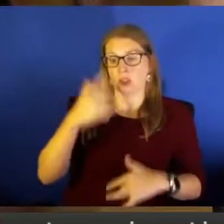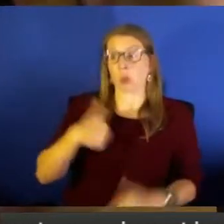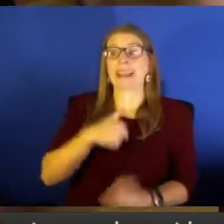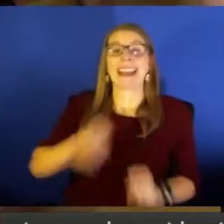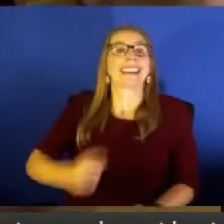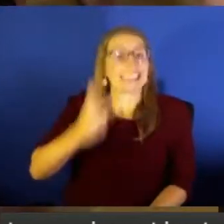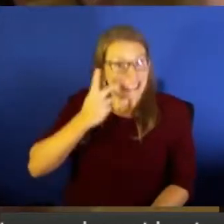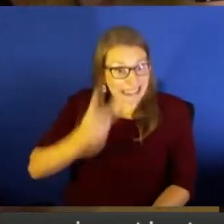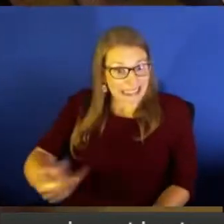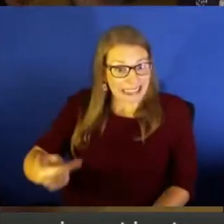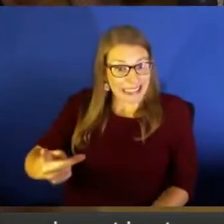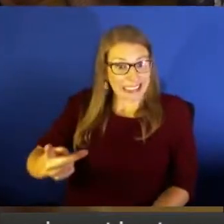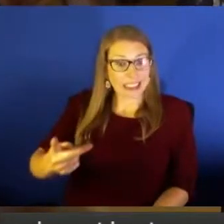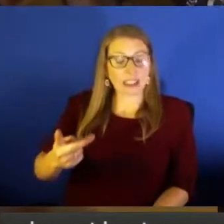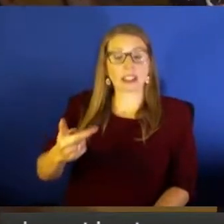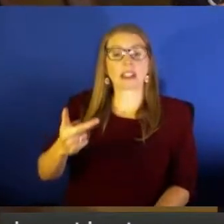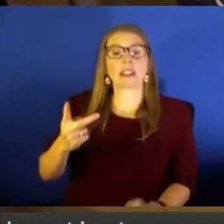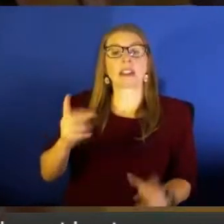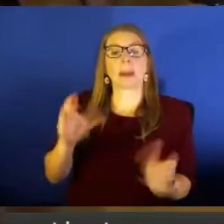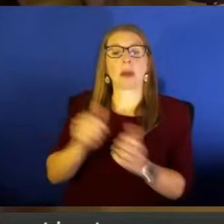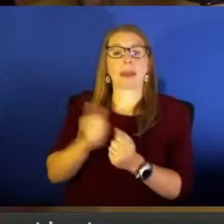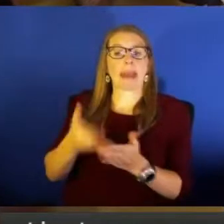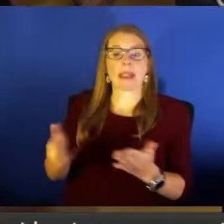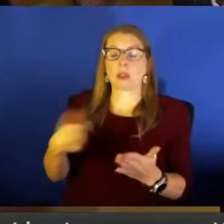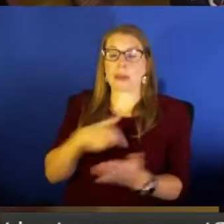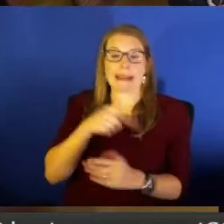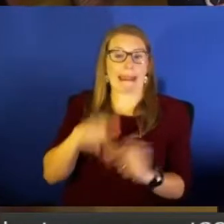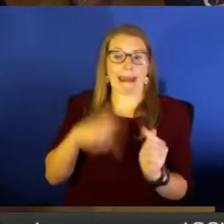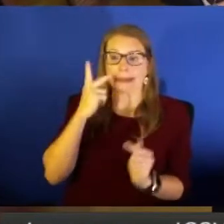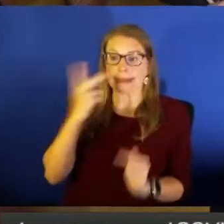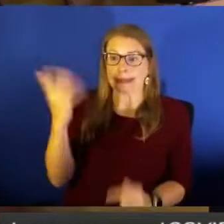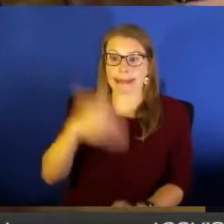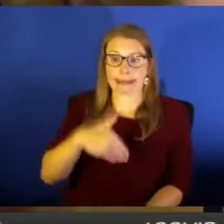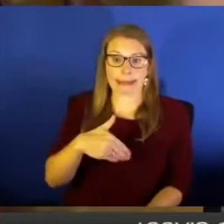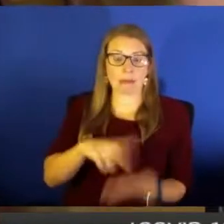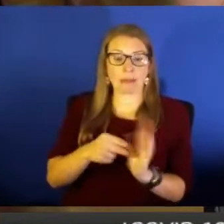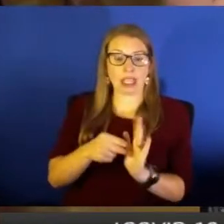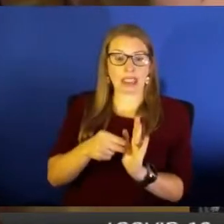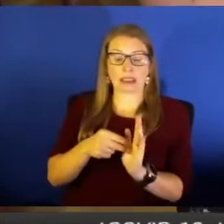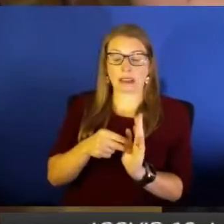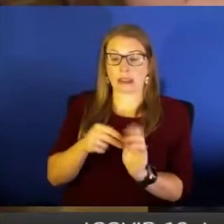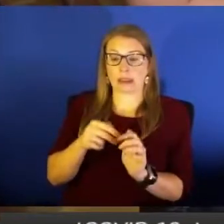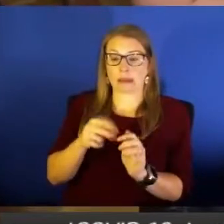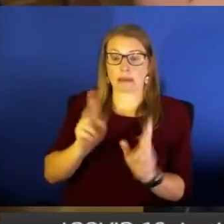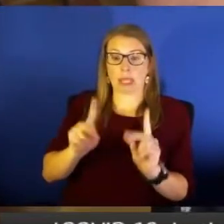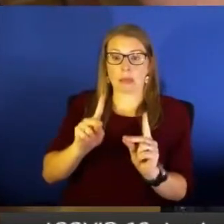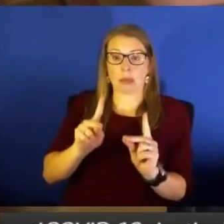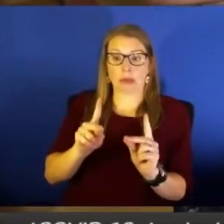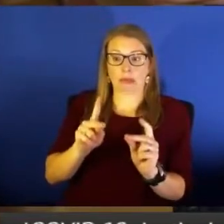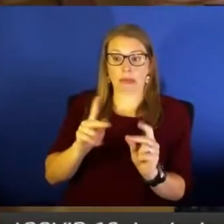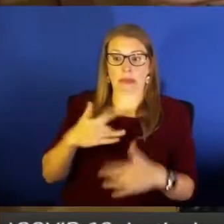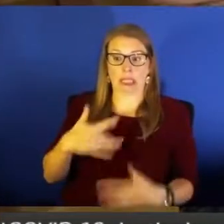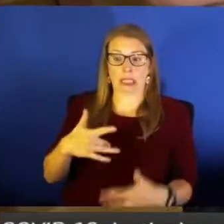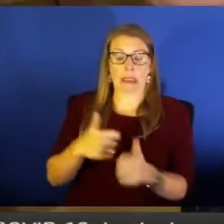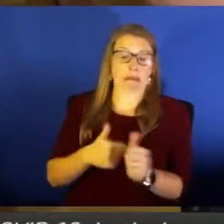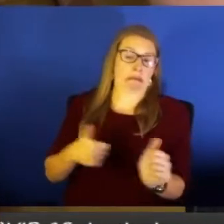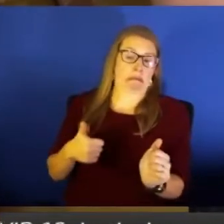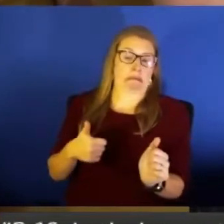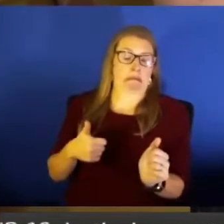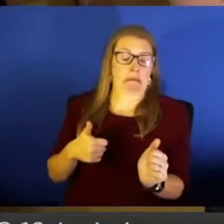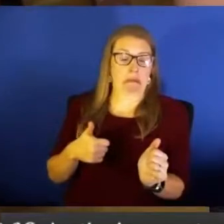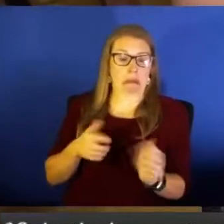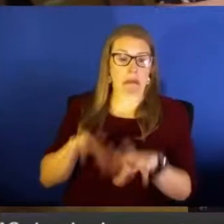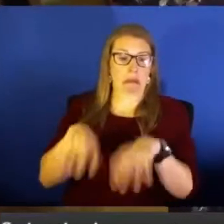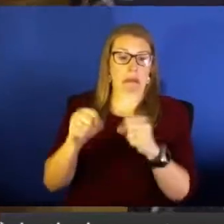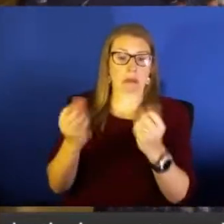versus the things that we can't see, that must hinder people getting to help as well, I would imagine? 100%. When you're active duty, when